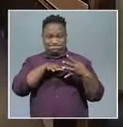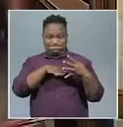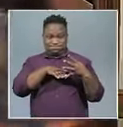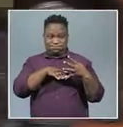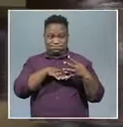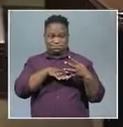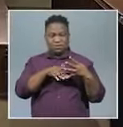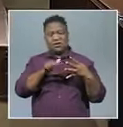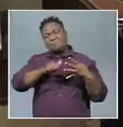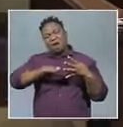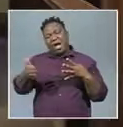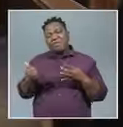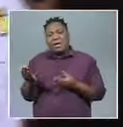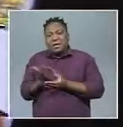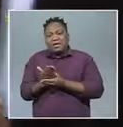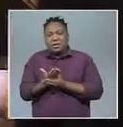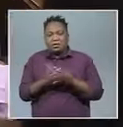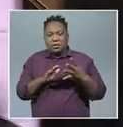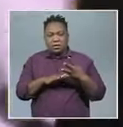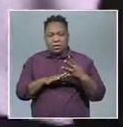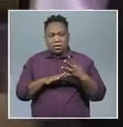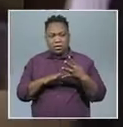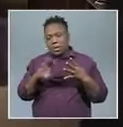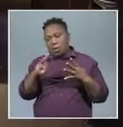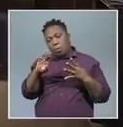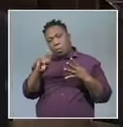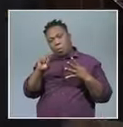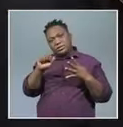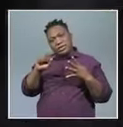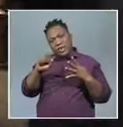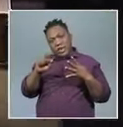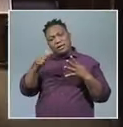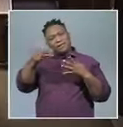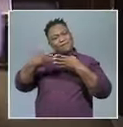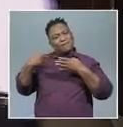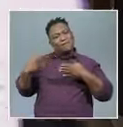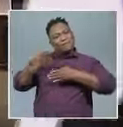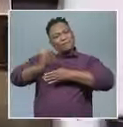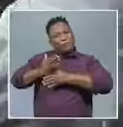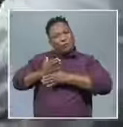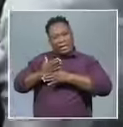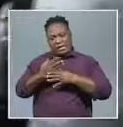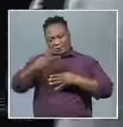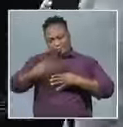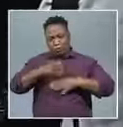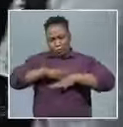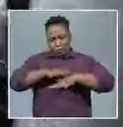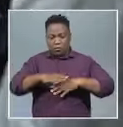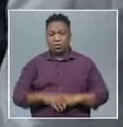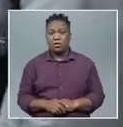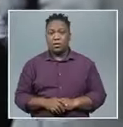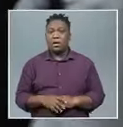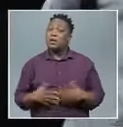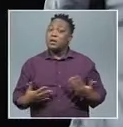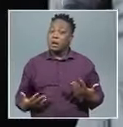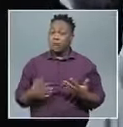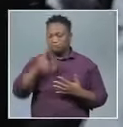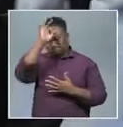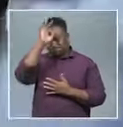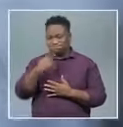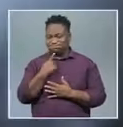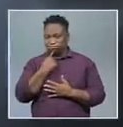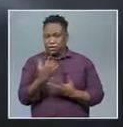on another indictment, Bosasa's Carlos Bonifacio and Franz Foster. The Hawks' take is, better